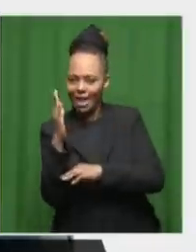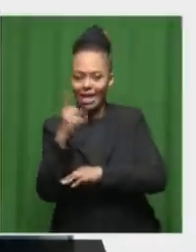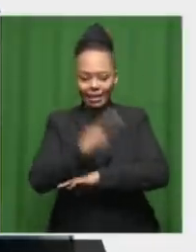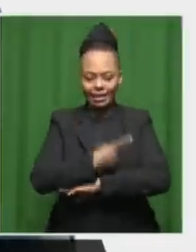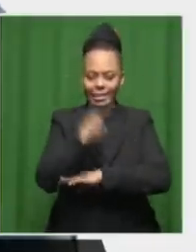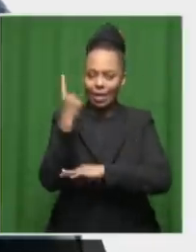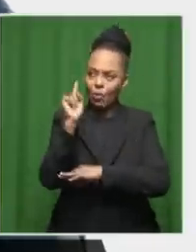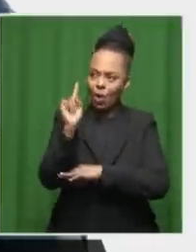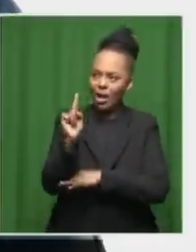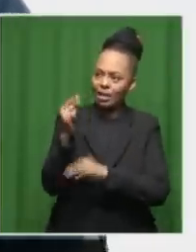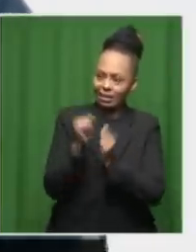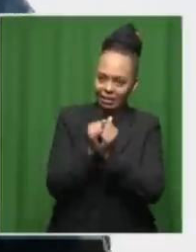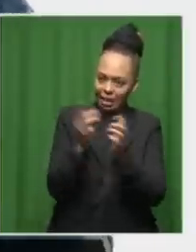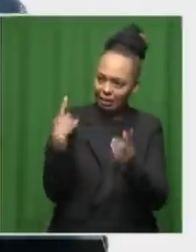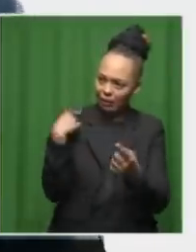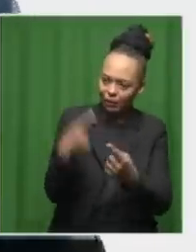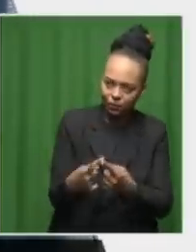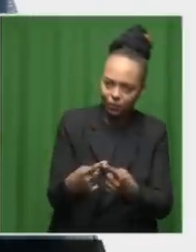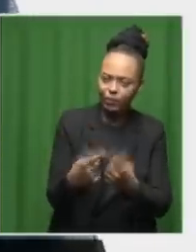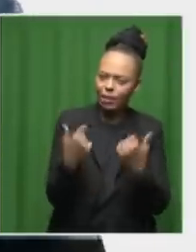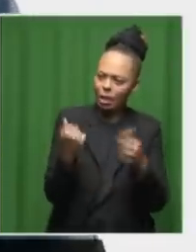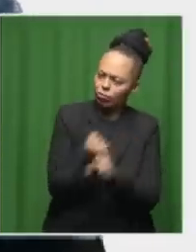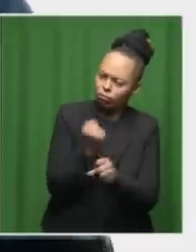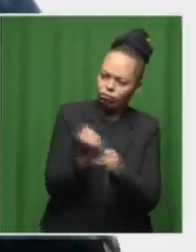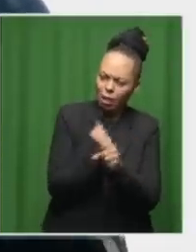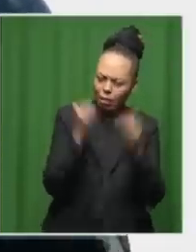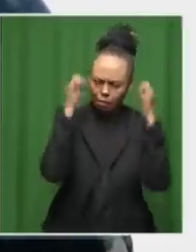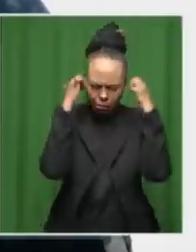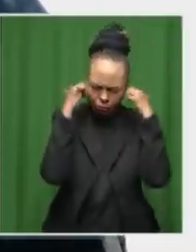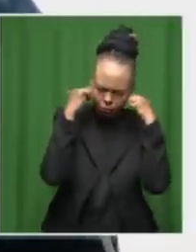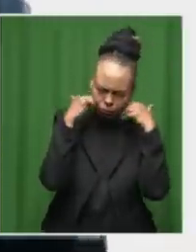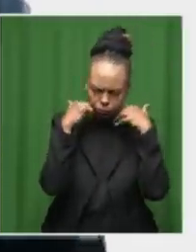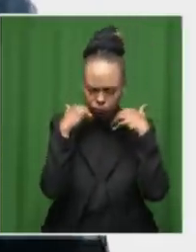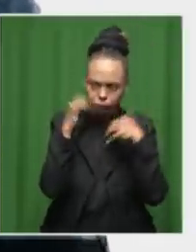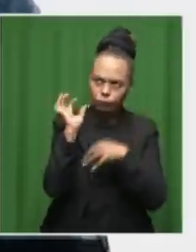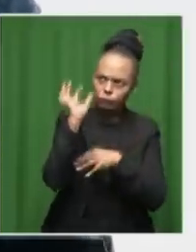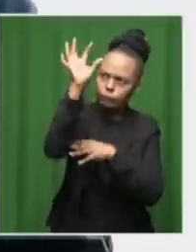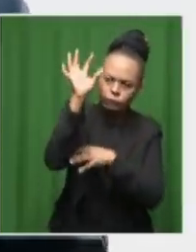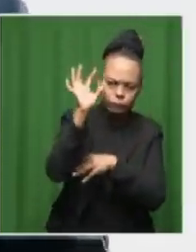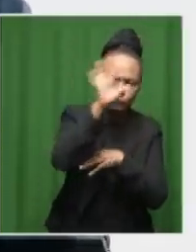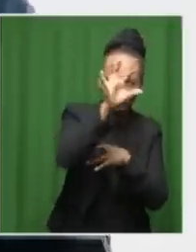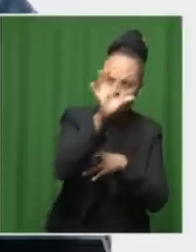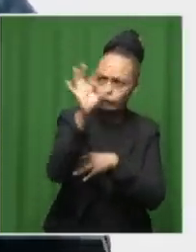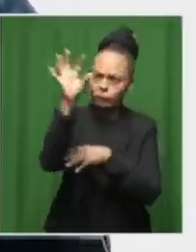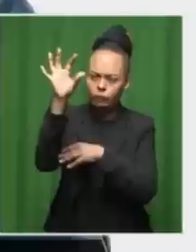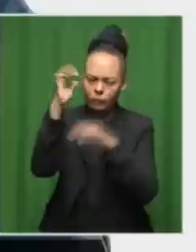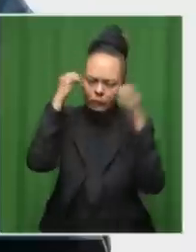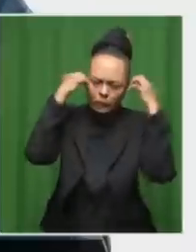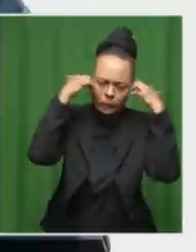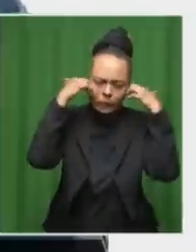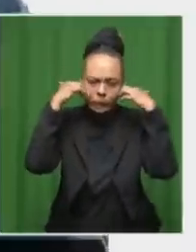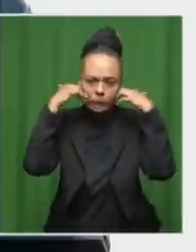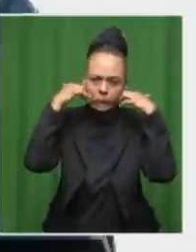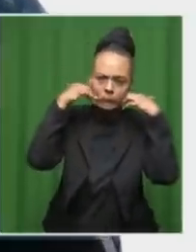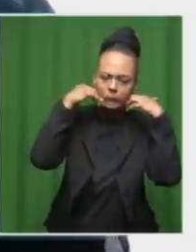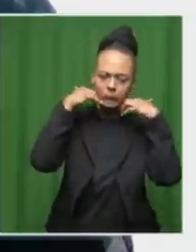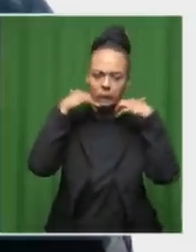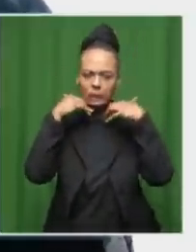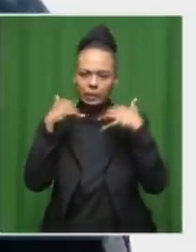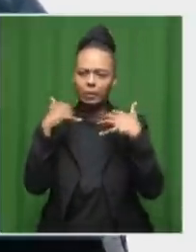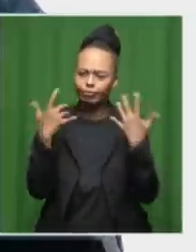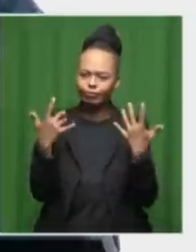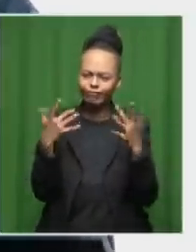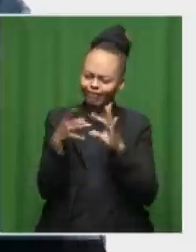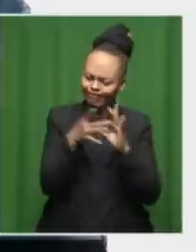a fantastic team effort or collective effort in every time we stepped on court. And on and off the court, we were really just, you know, a unit, and